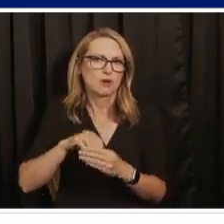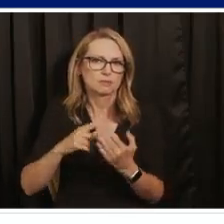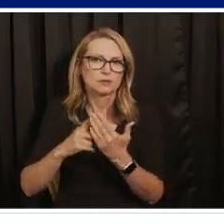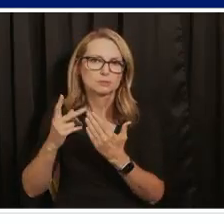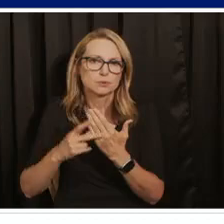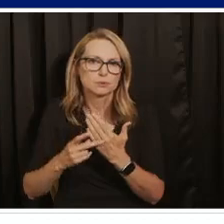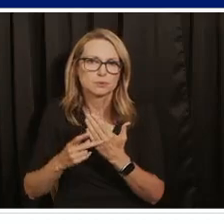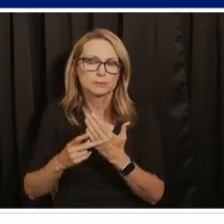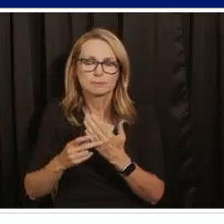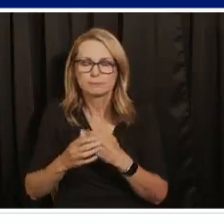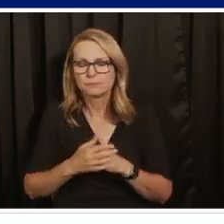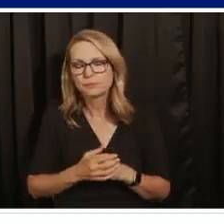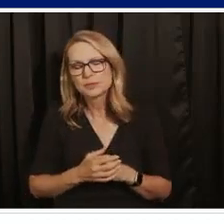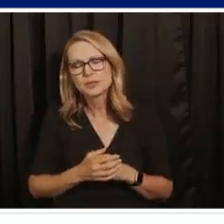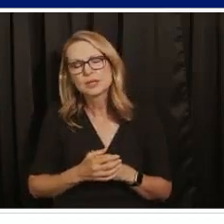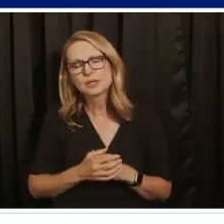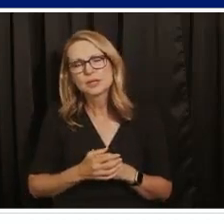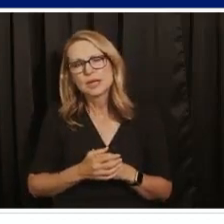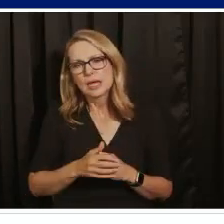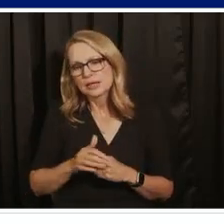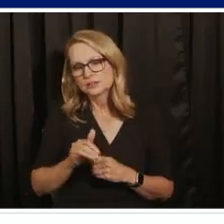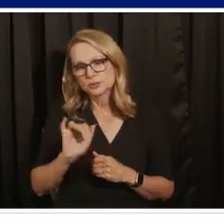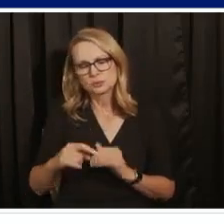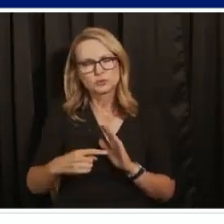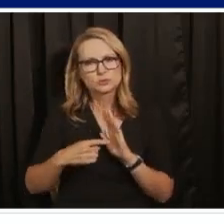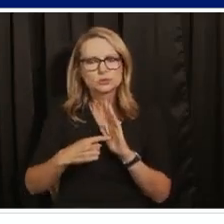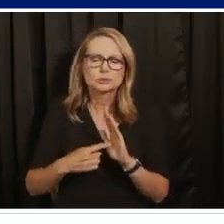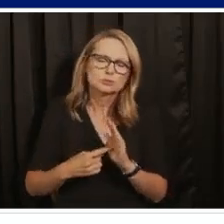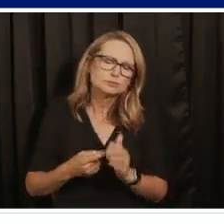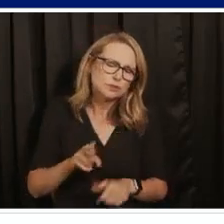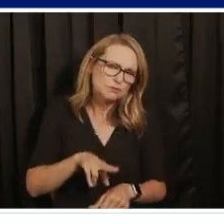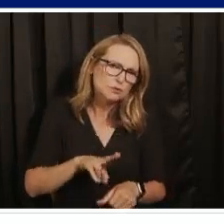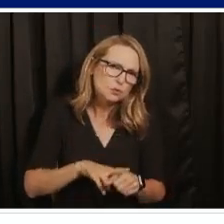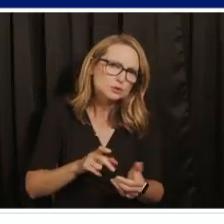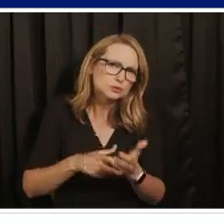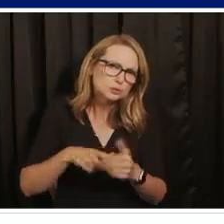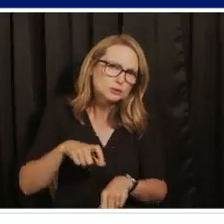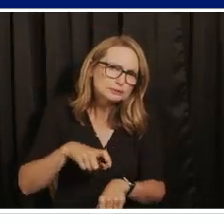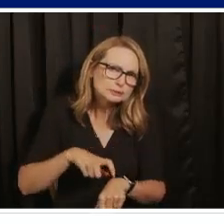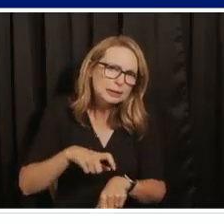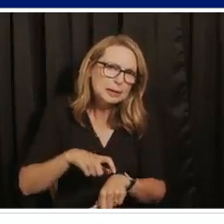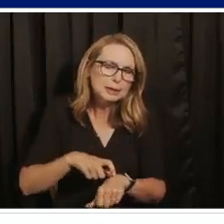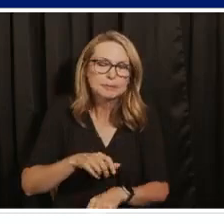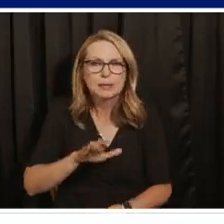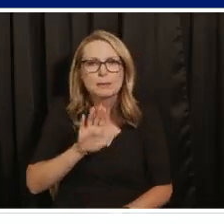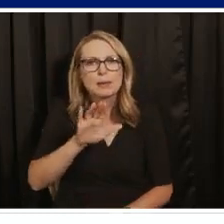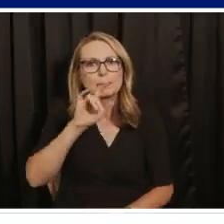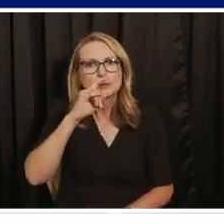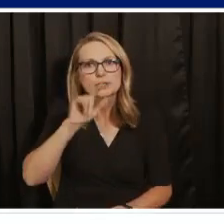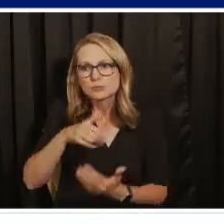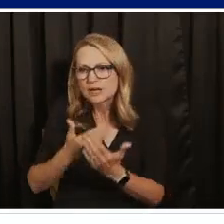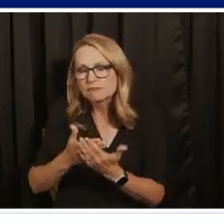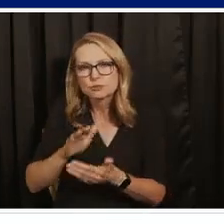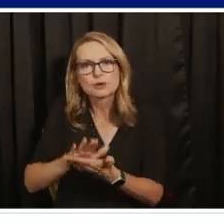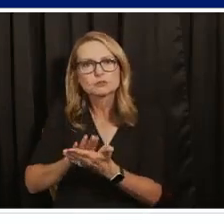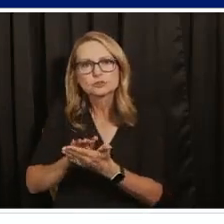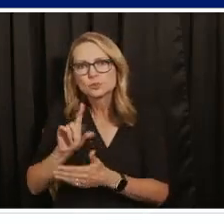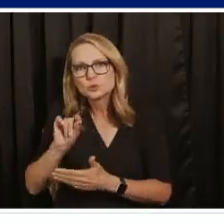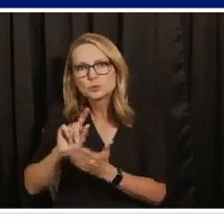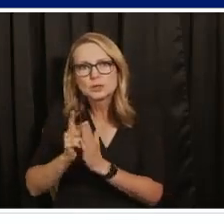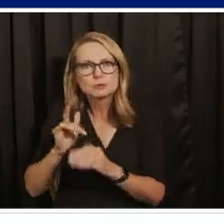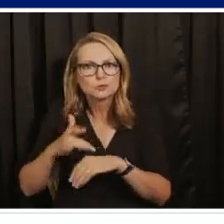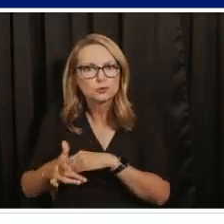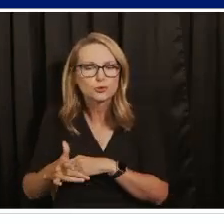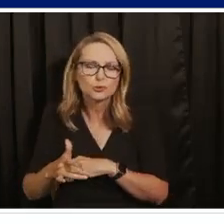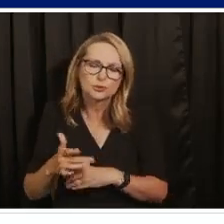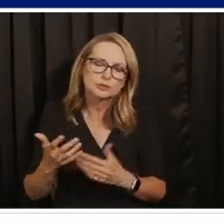an acknowledgement of the fact that, yes, it does take a little time, and maybe it means your kid has to get to school 20 minutes early. And we want to